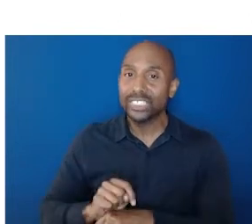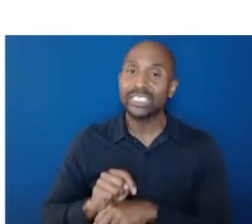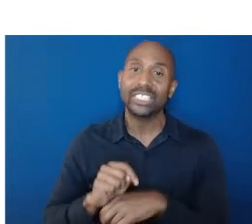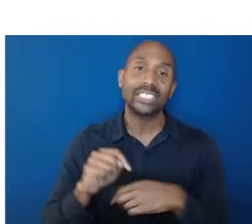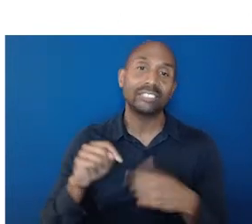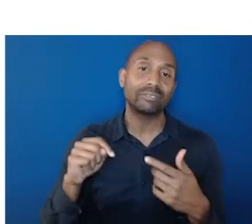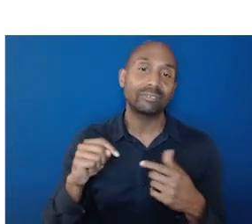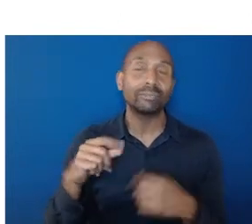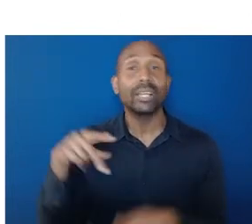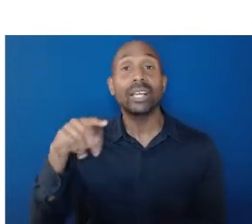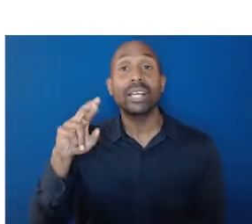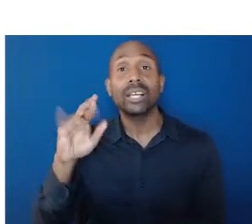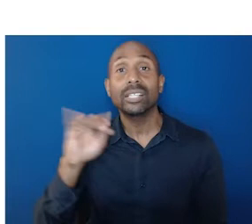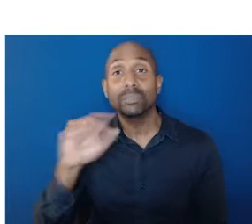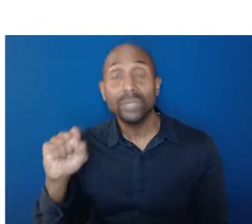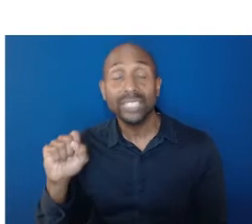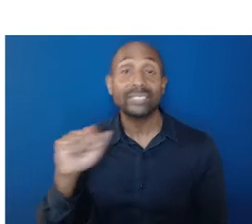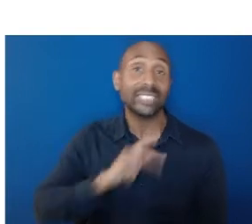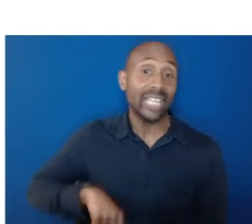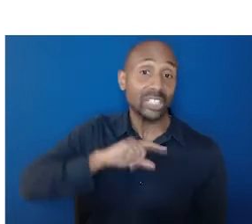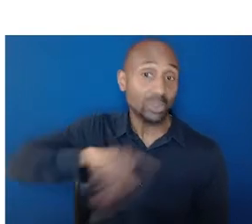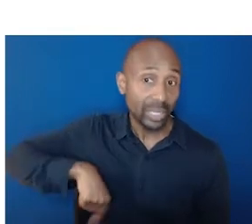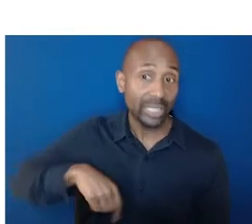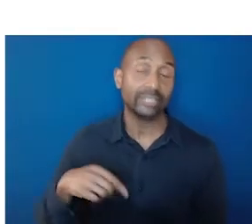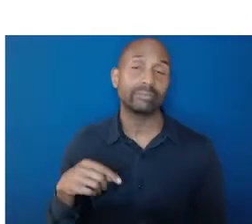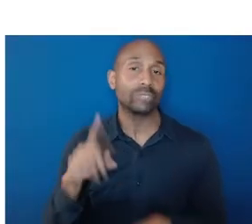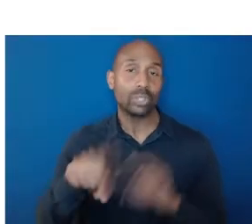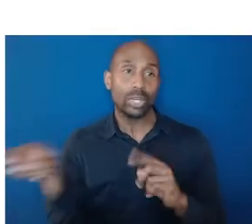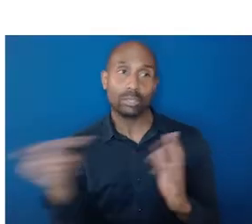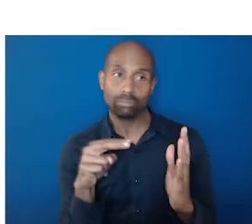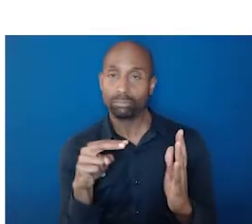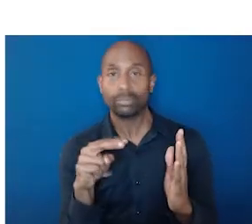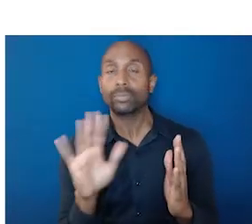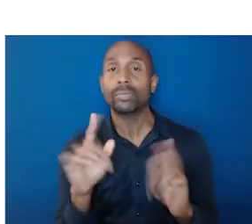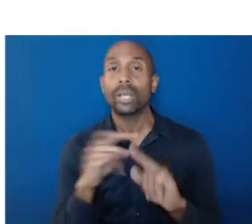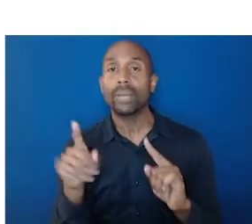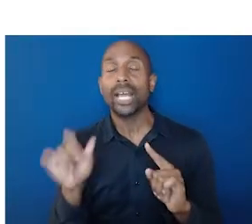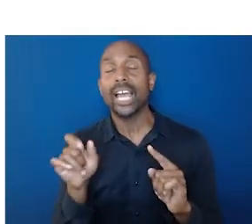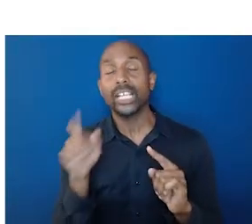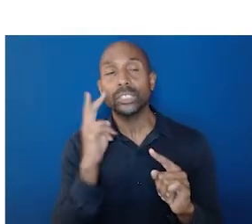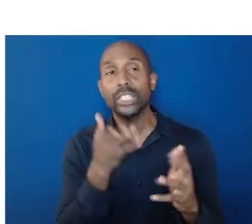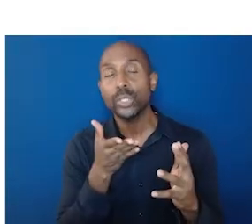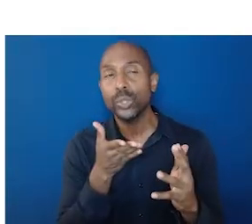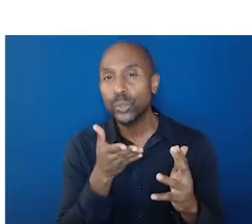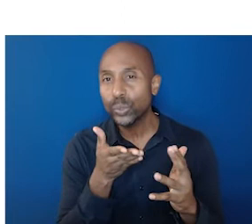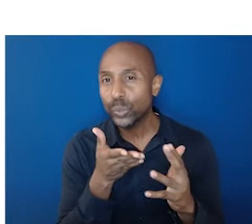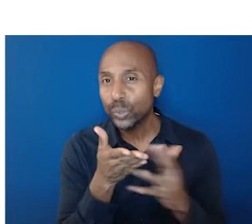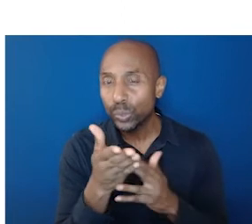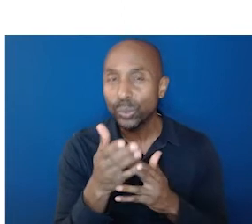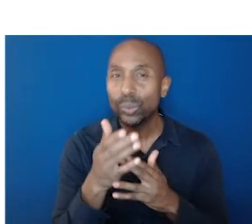priests and kings and queens, where you had to look at the, you couldn't look directly at them, but you had to look through a